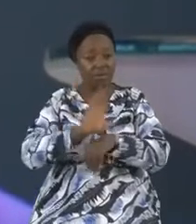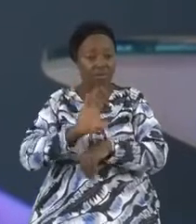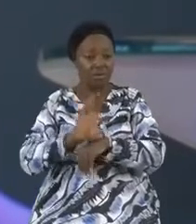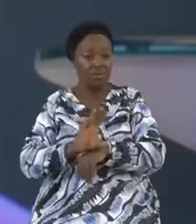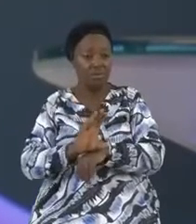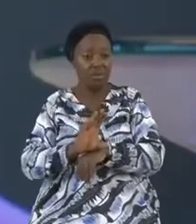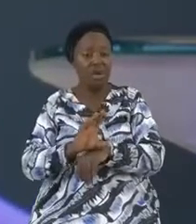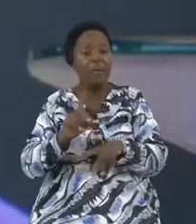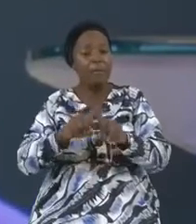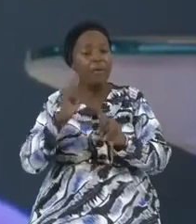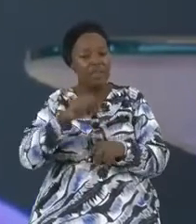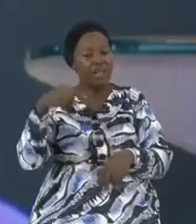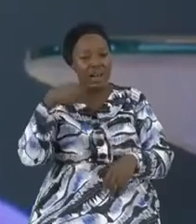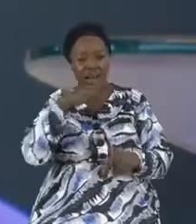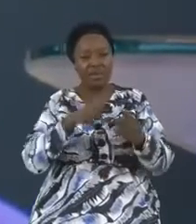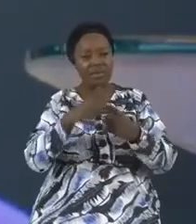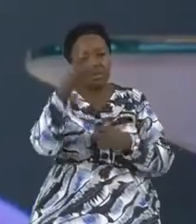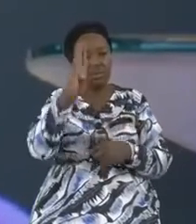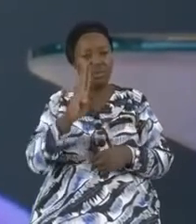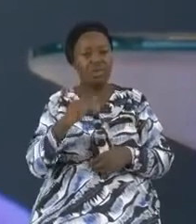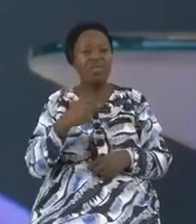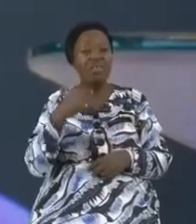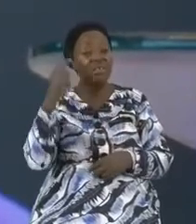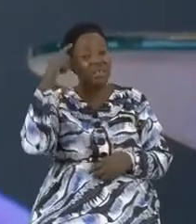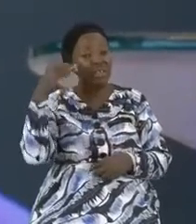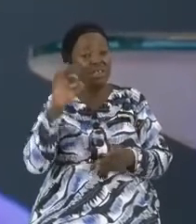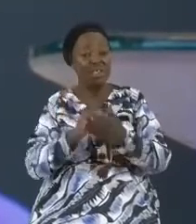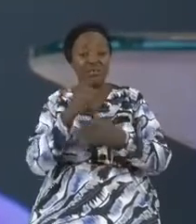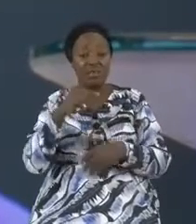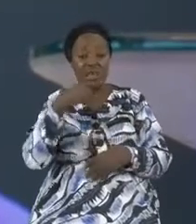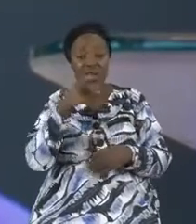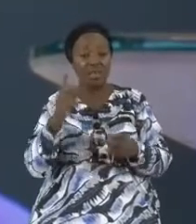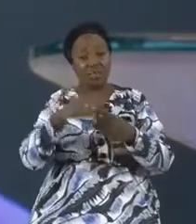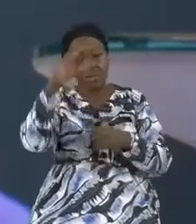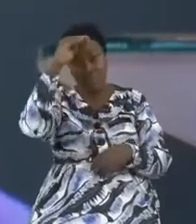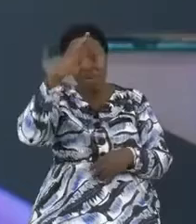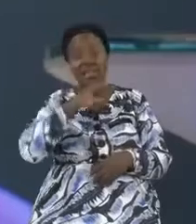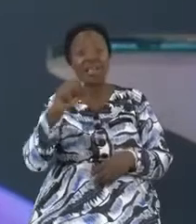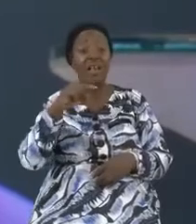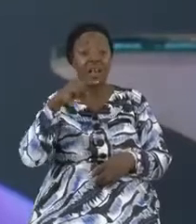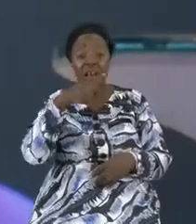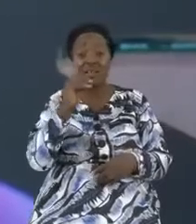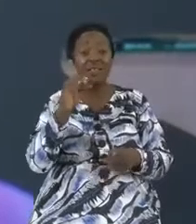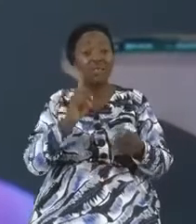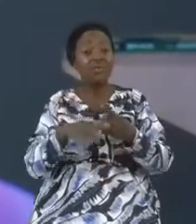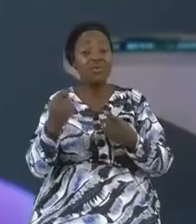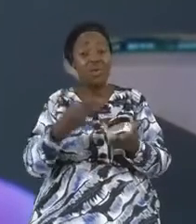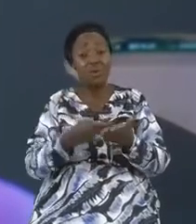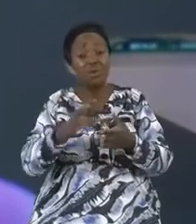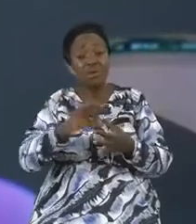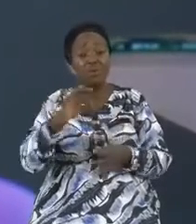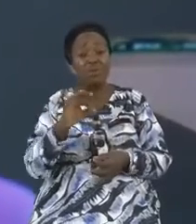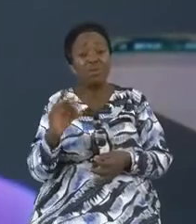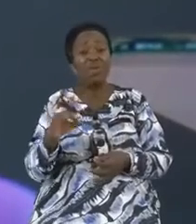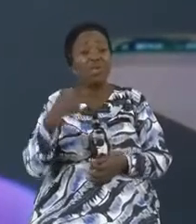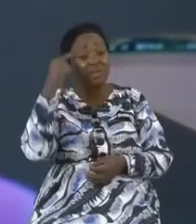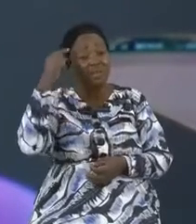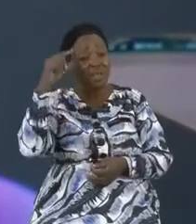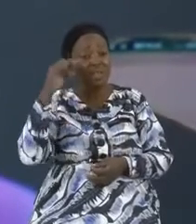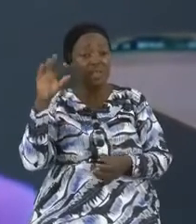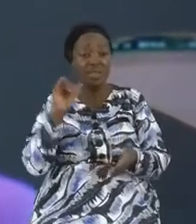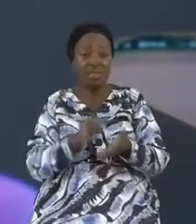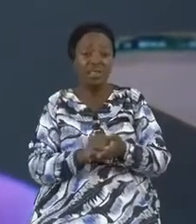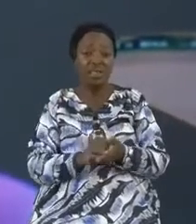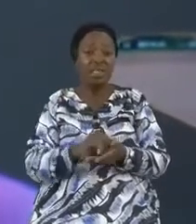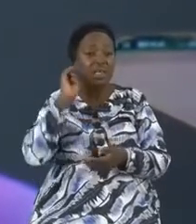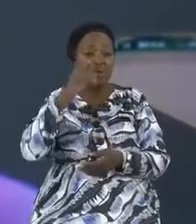God, thinking it was lying only to man. He lied to the Holy Ghost, thinking